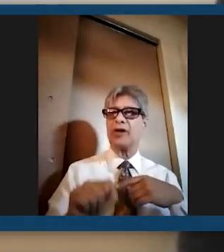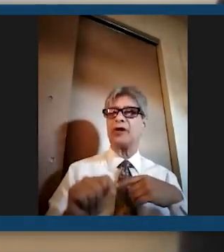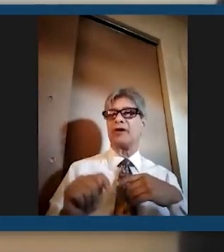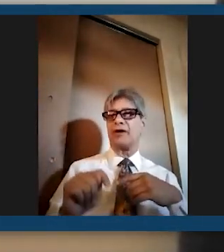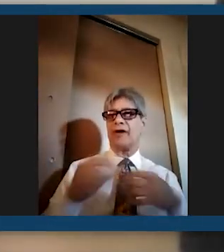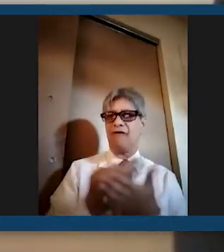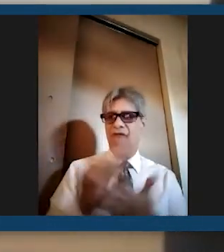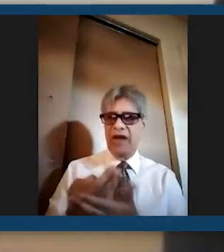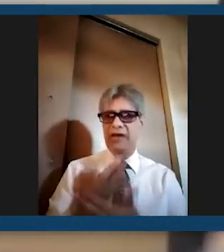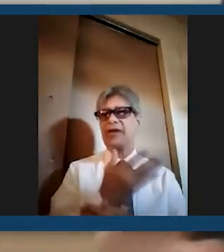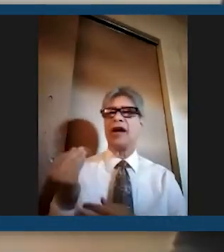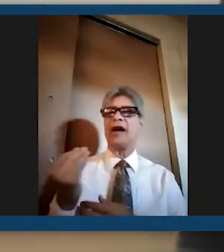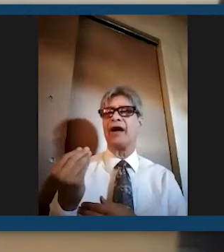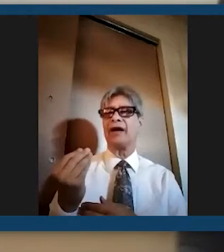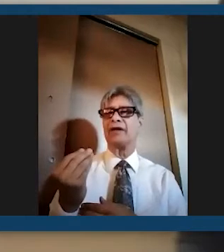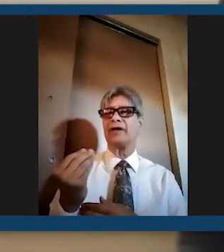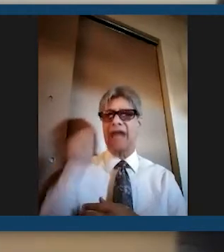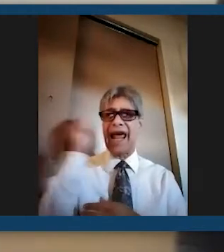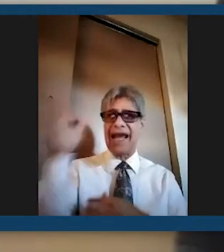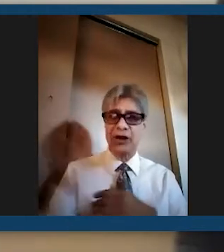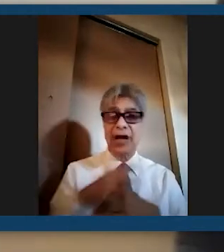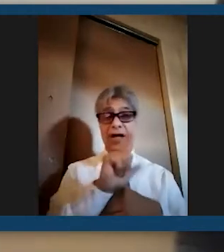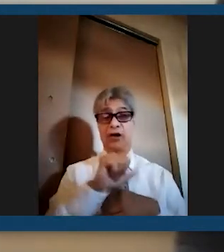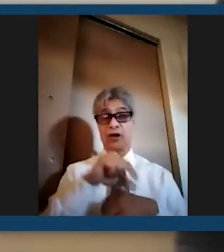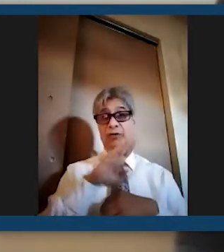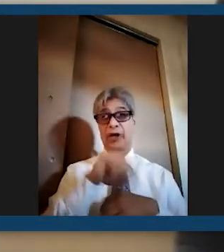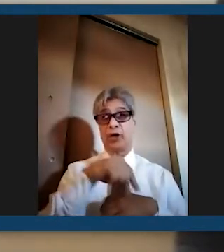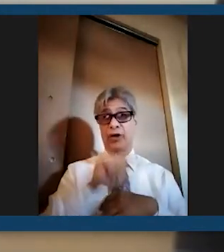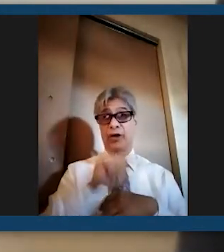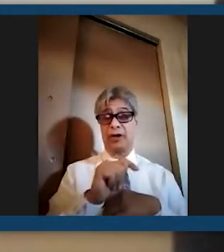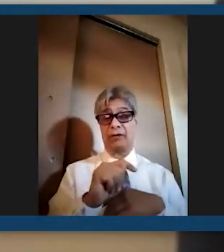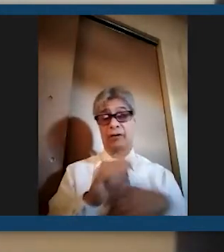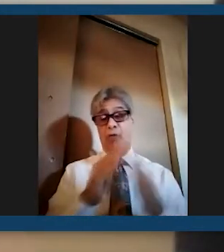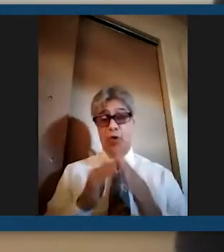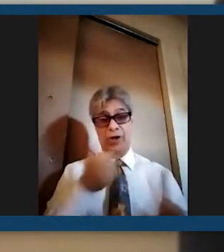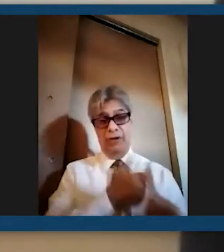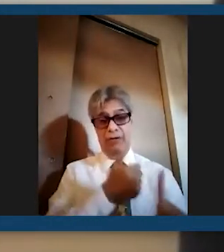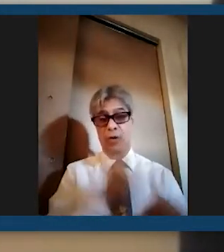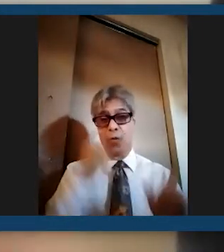and the LGBTQ community is recognizing the